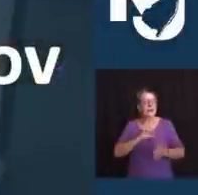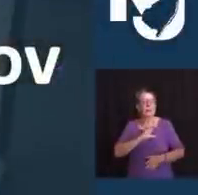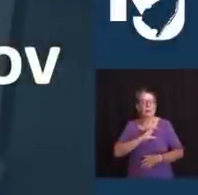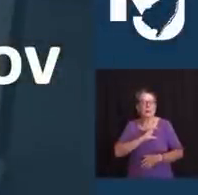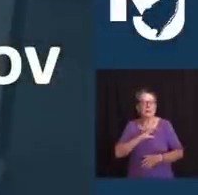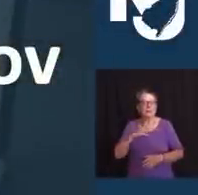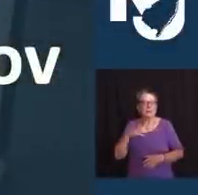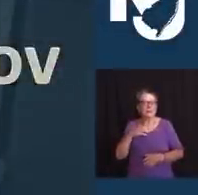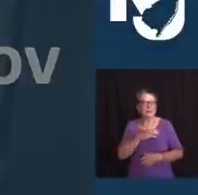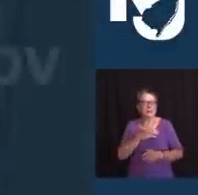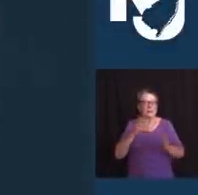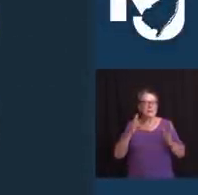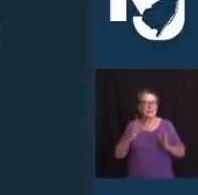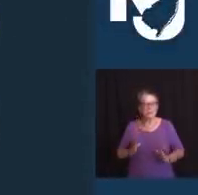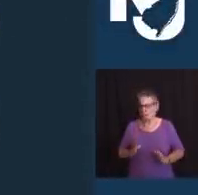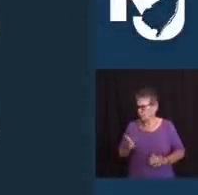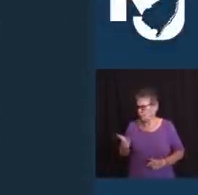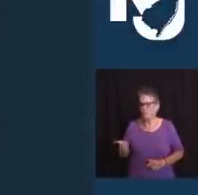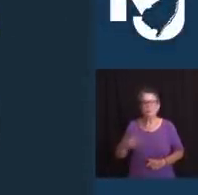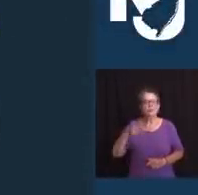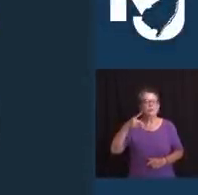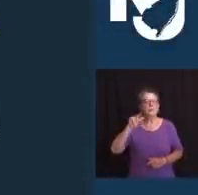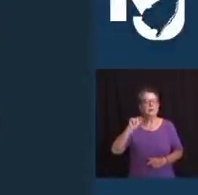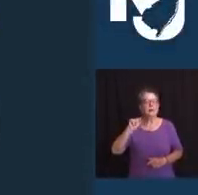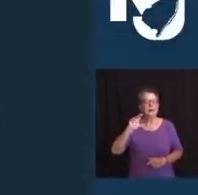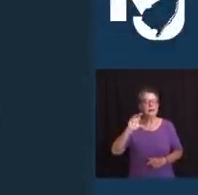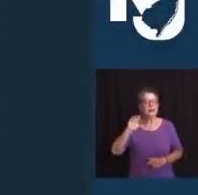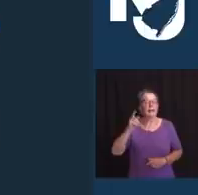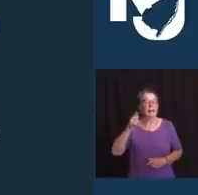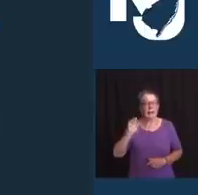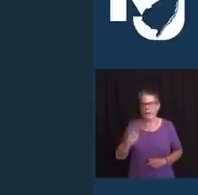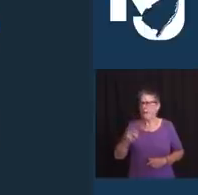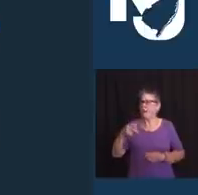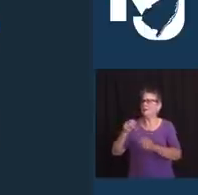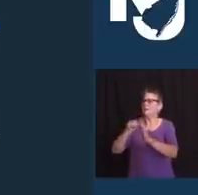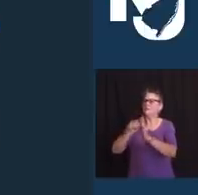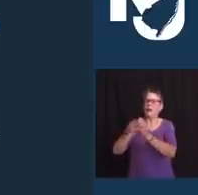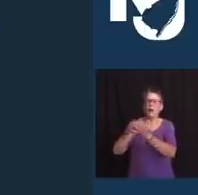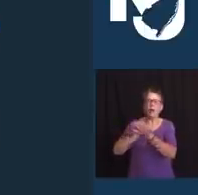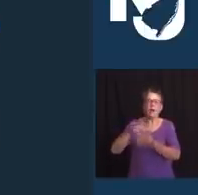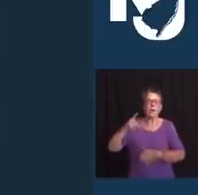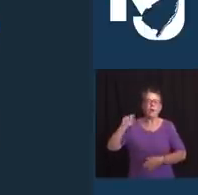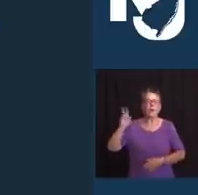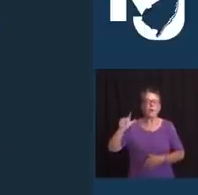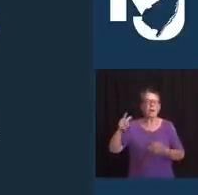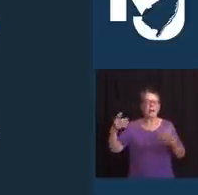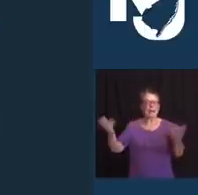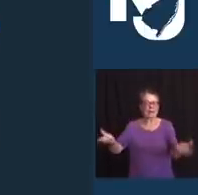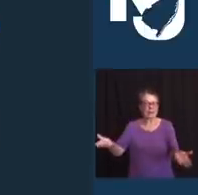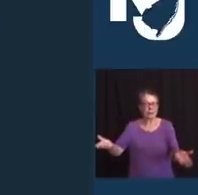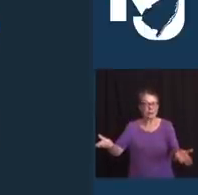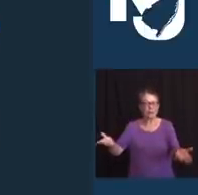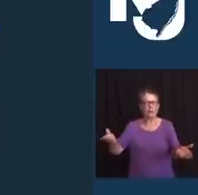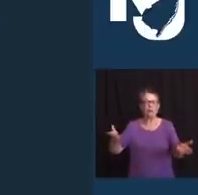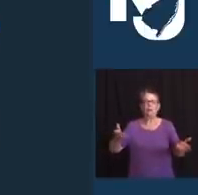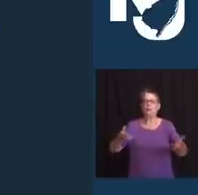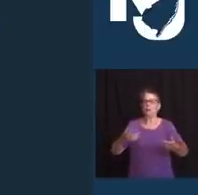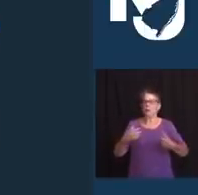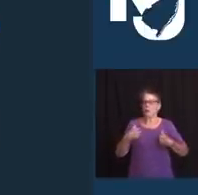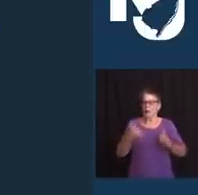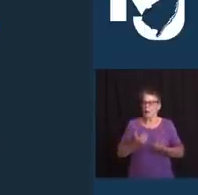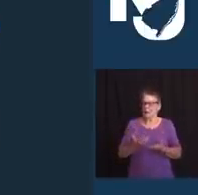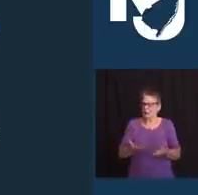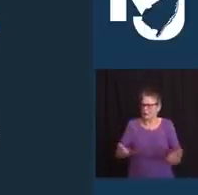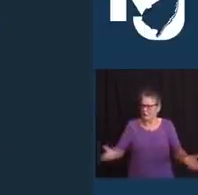thousands. This is the 213th time we've sat down at this table to update you on our progress against